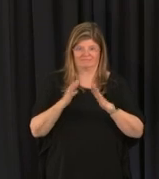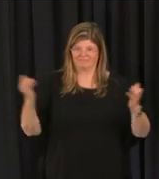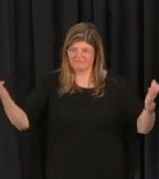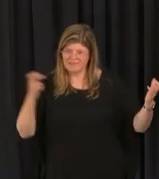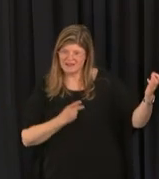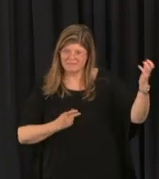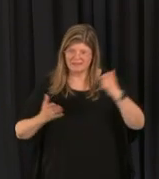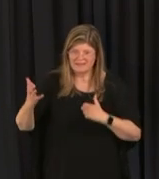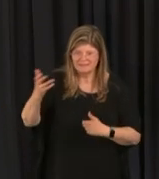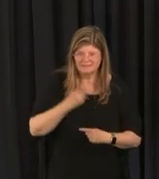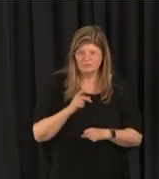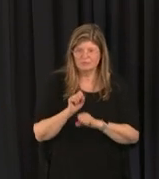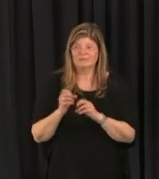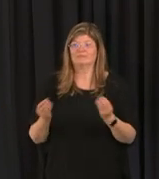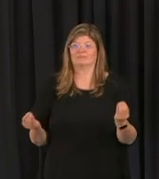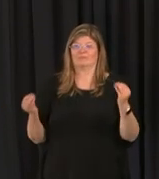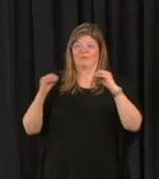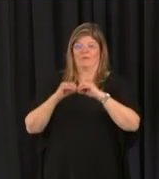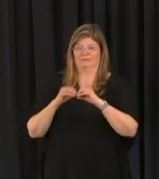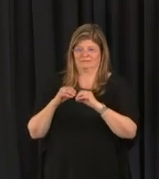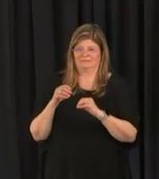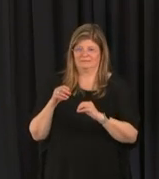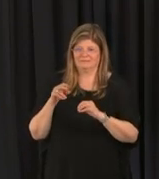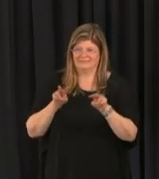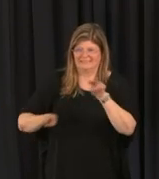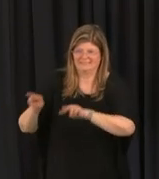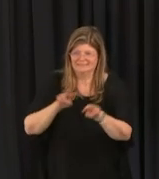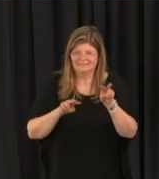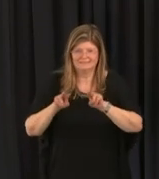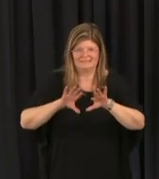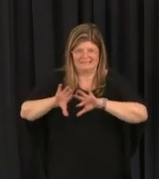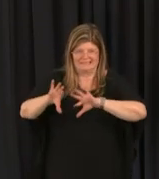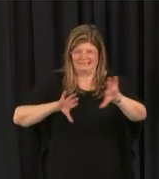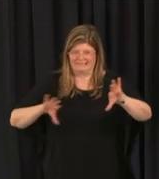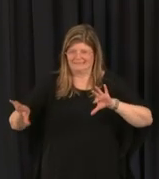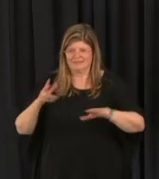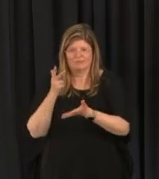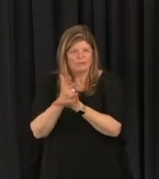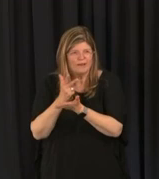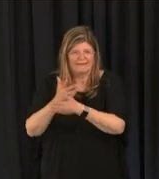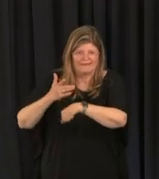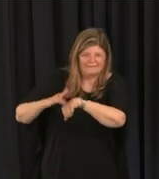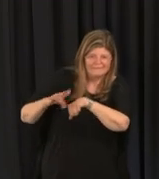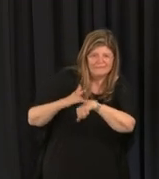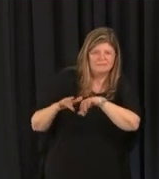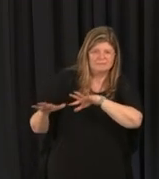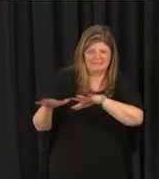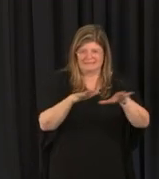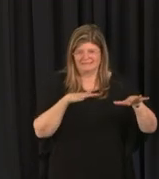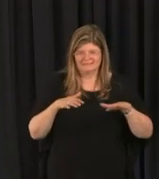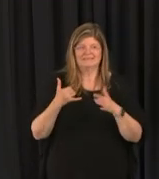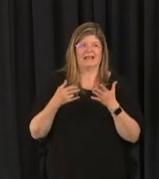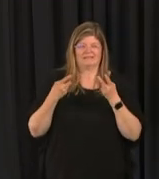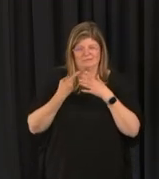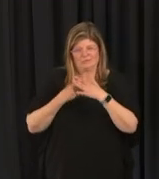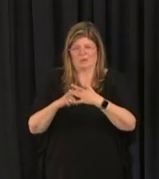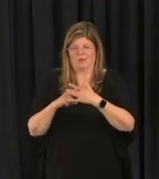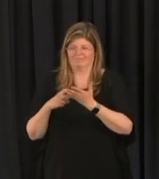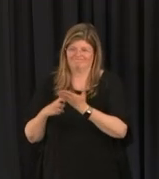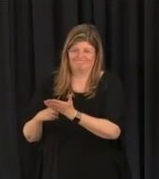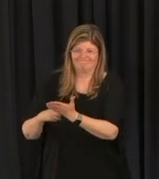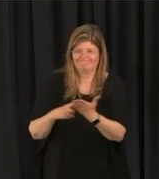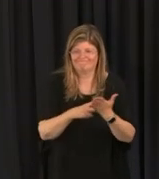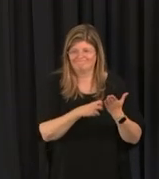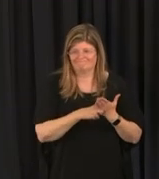back. We have more to enforce because there's more activity in the city, and we will continue that ramp up.